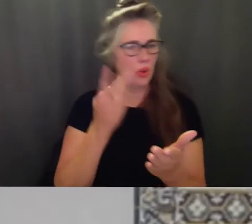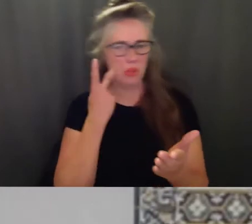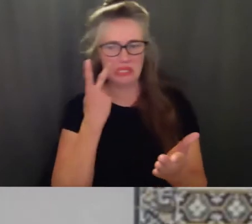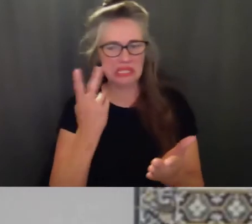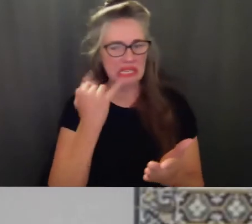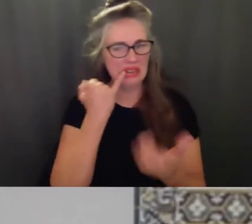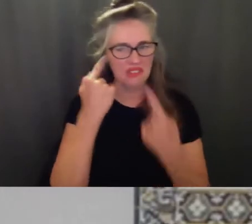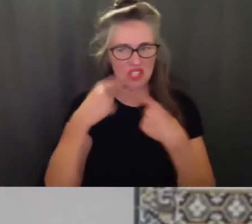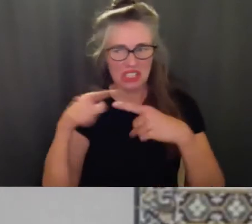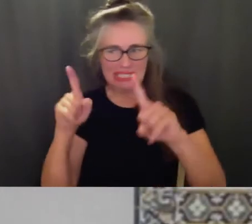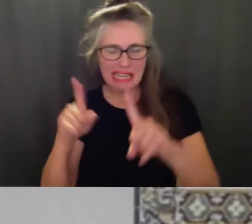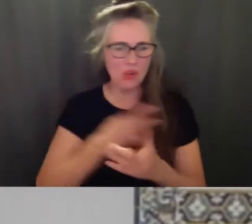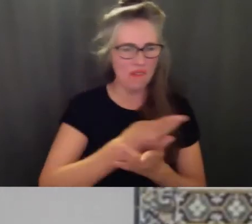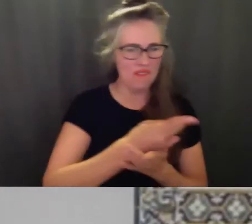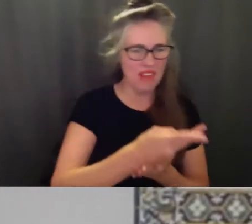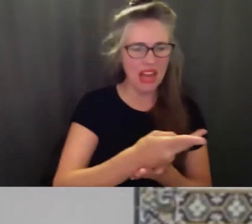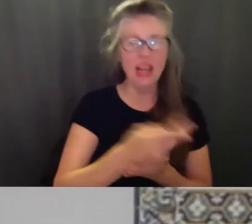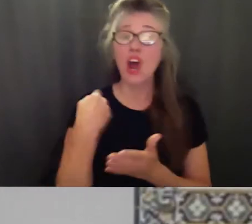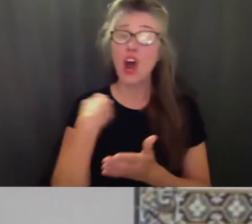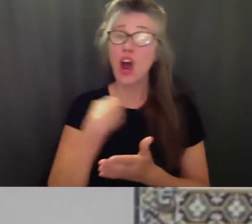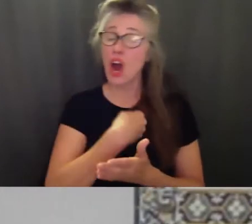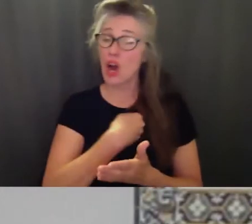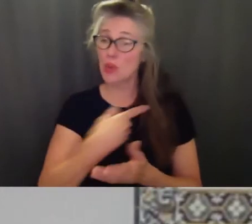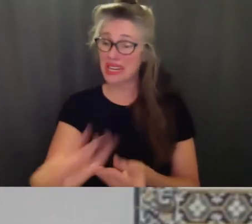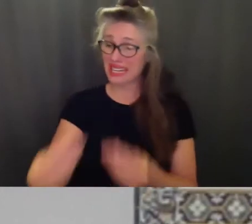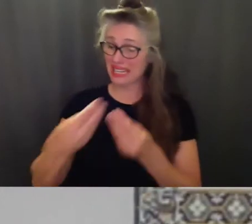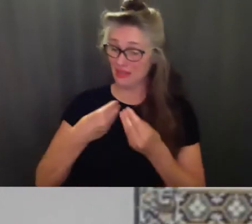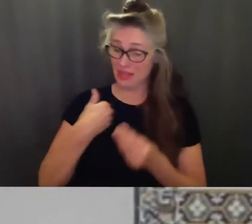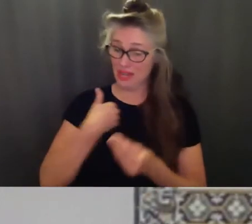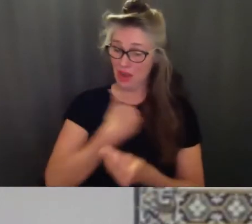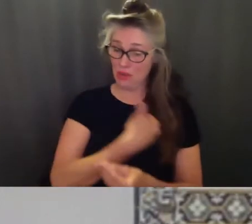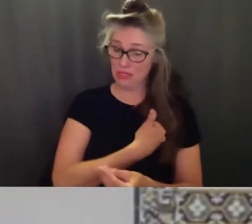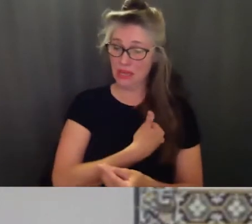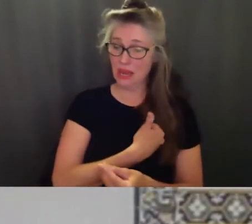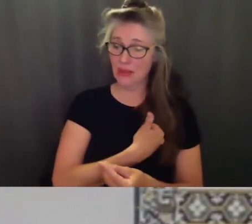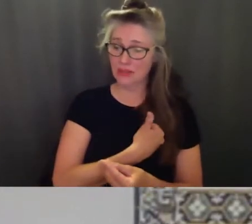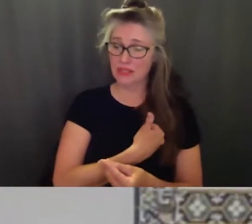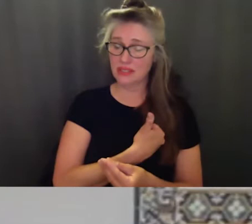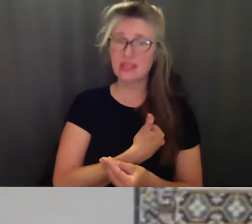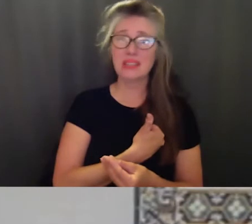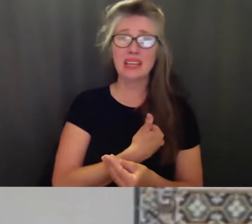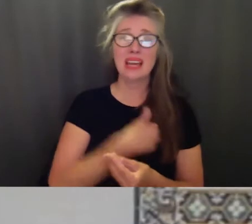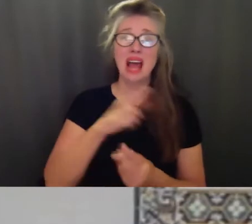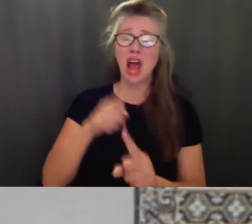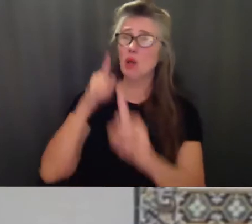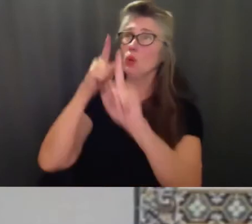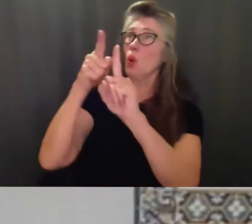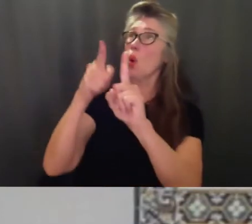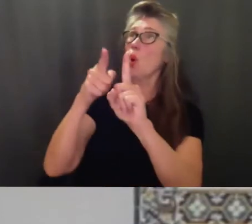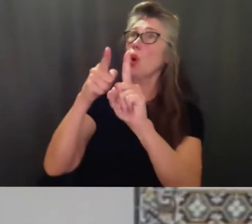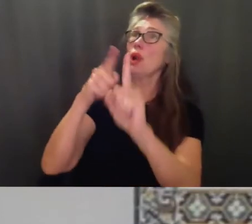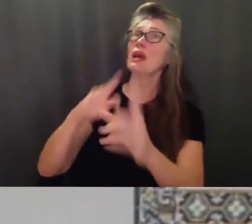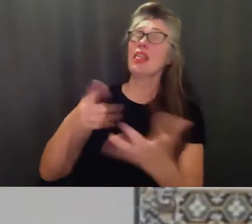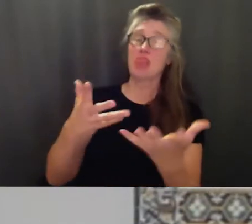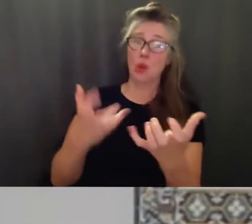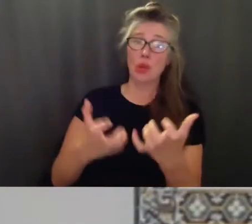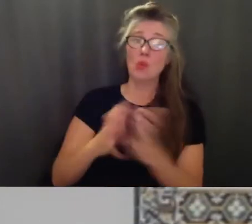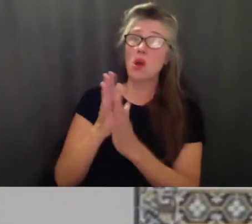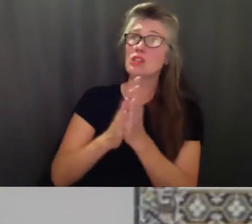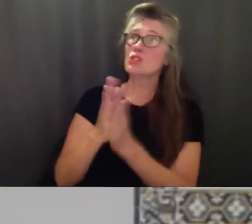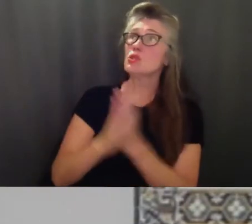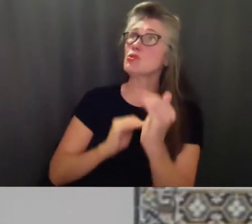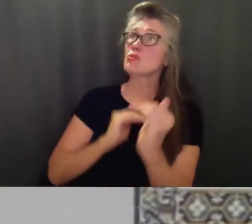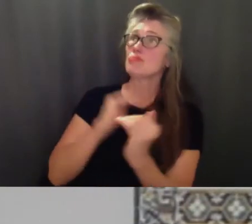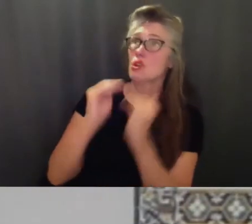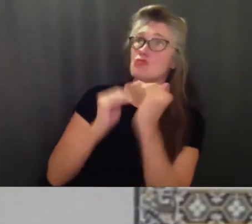With regards to that, are we giving ourselves a bar to reach with this with all the systems that we're putting in place? Are we